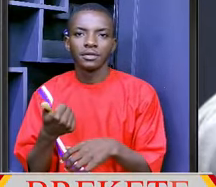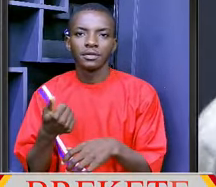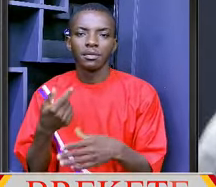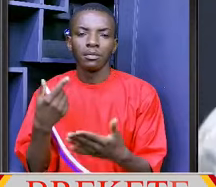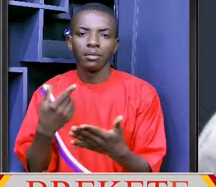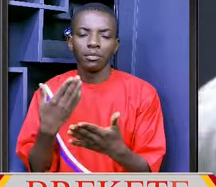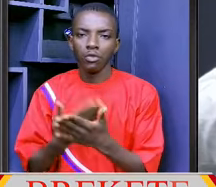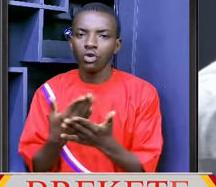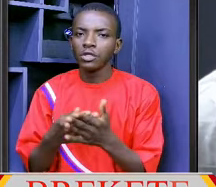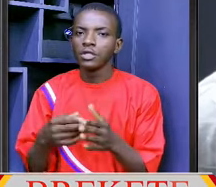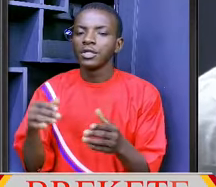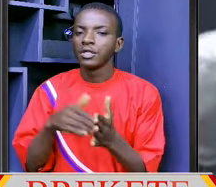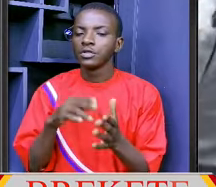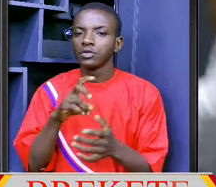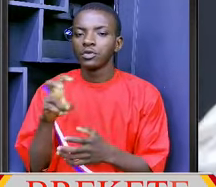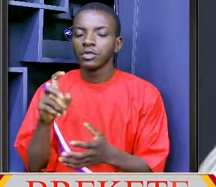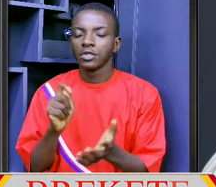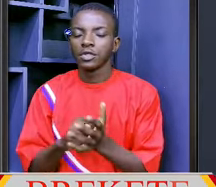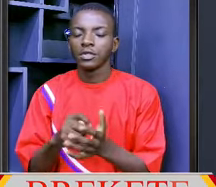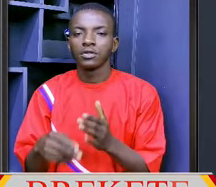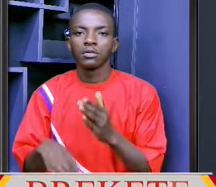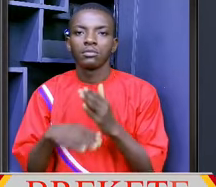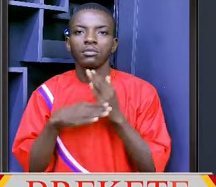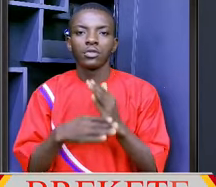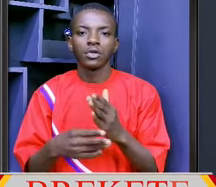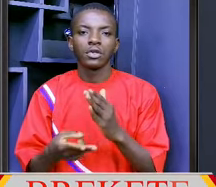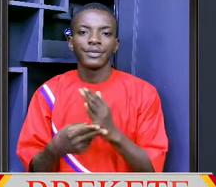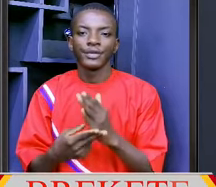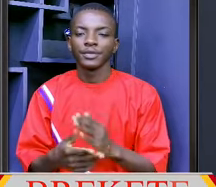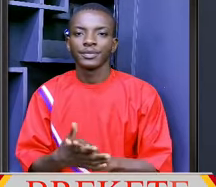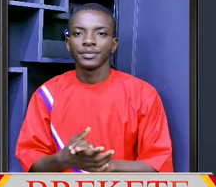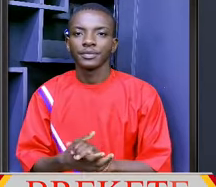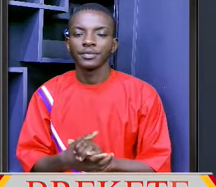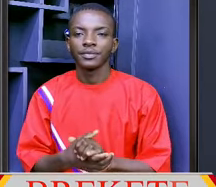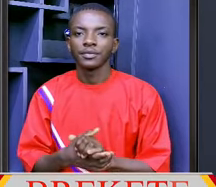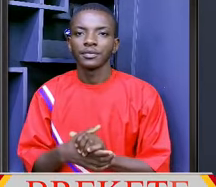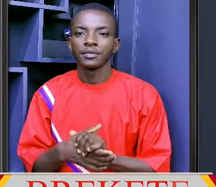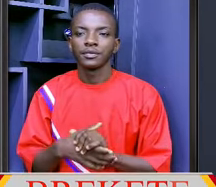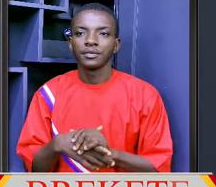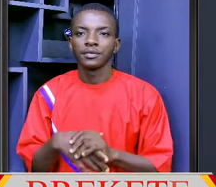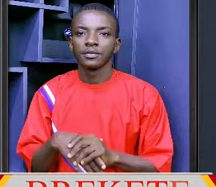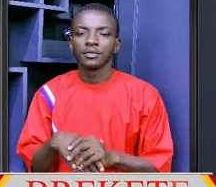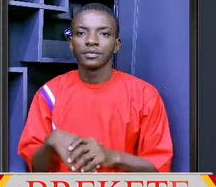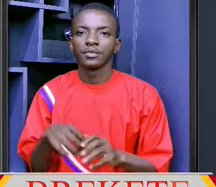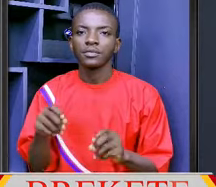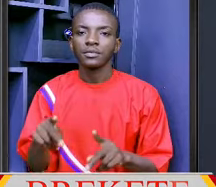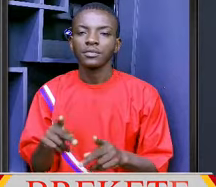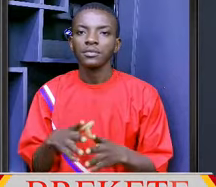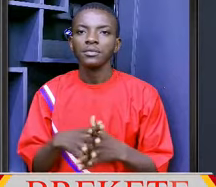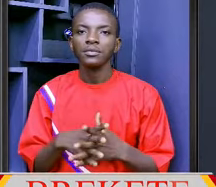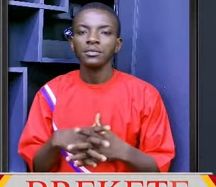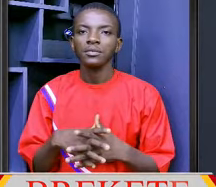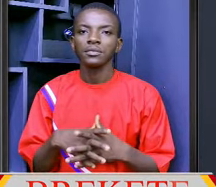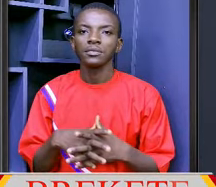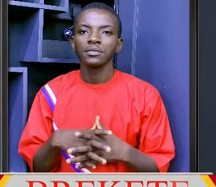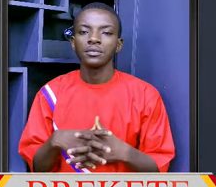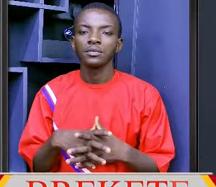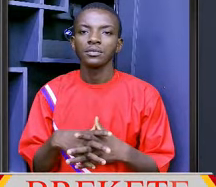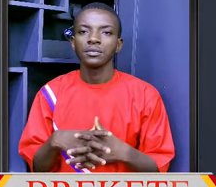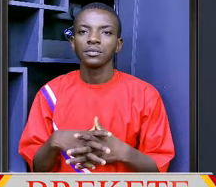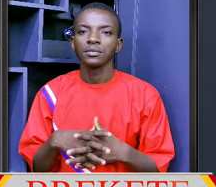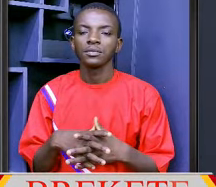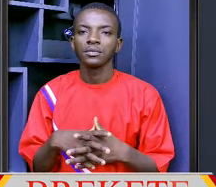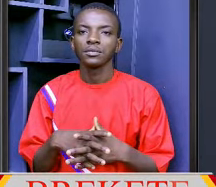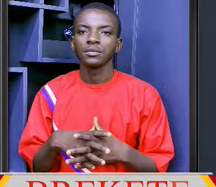the money don't reach 200,000, just block the account quickly. Okay, sir. Thank you. Mm-hmm. So,